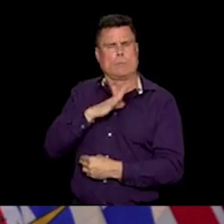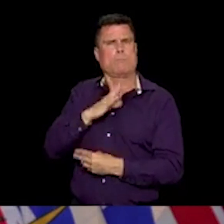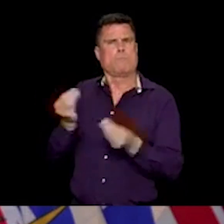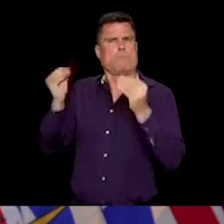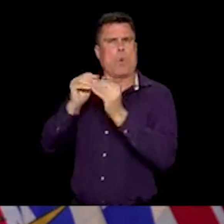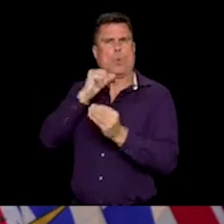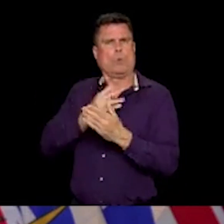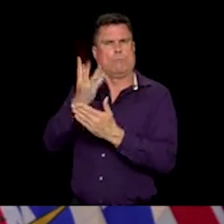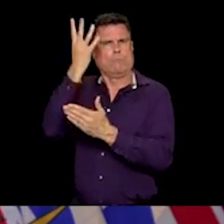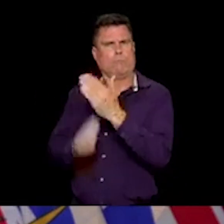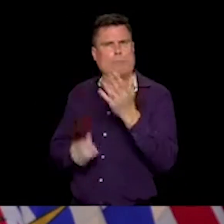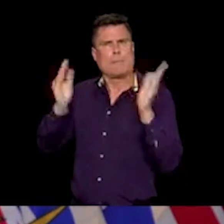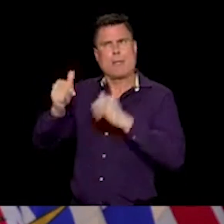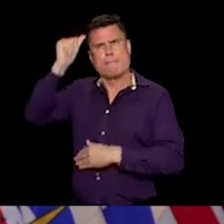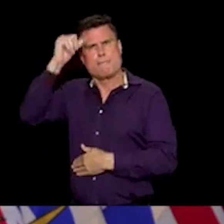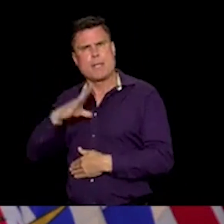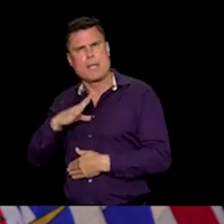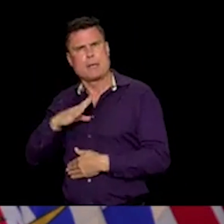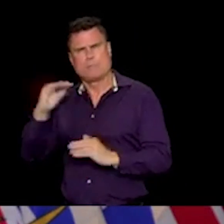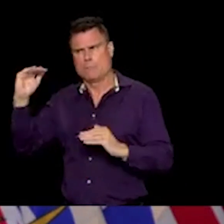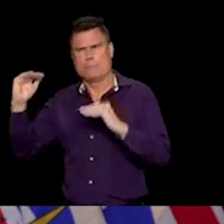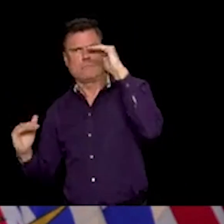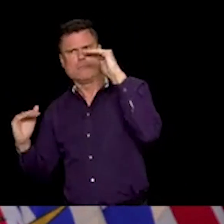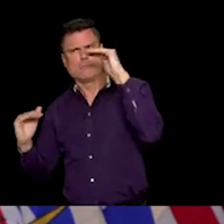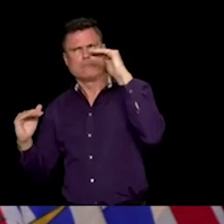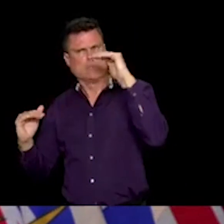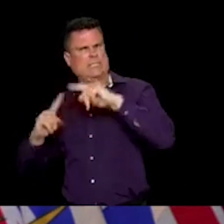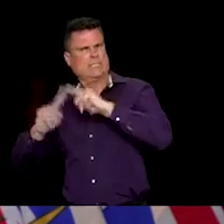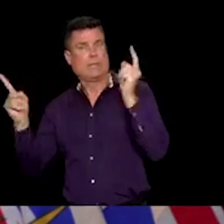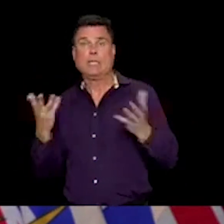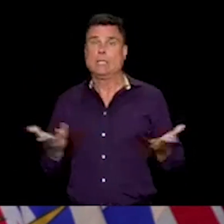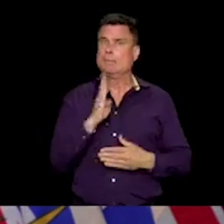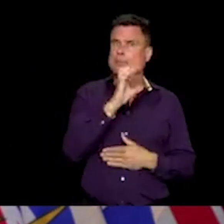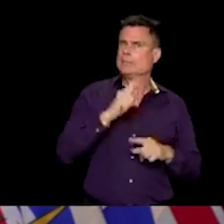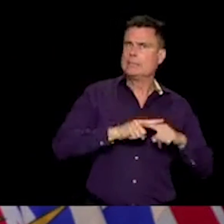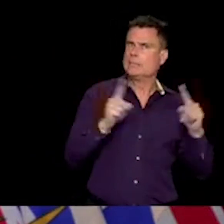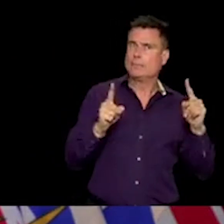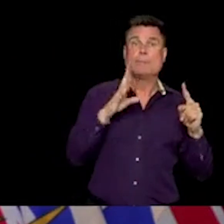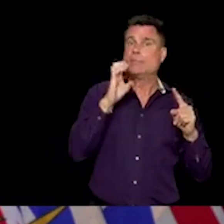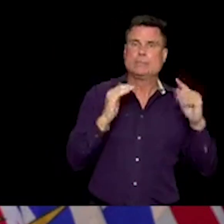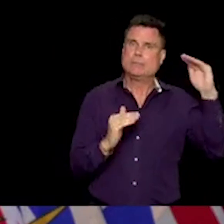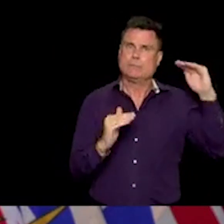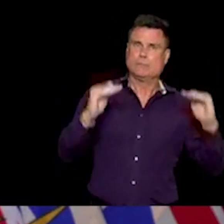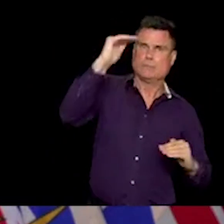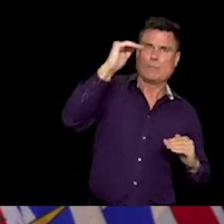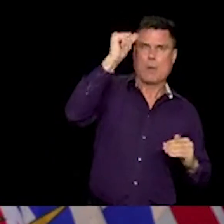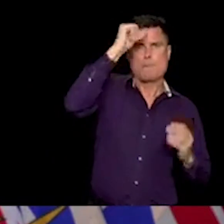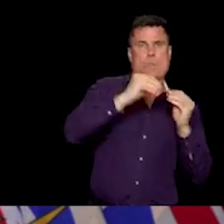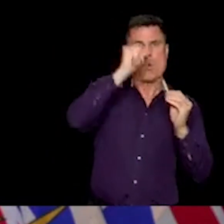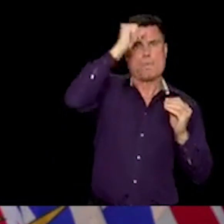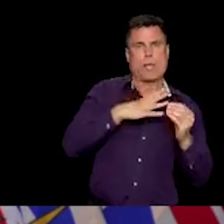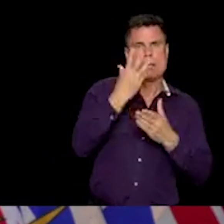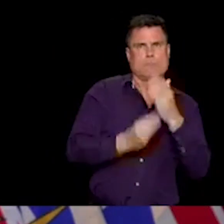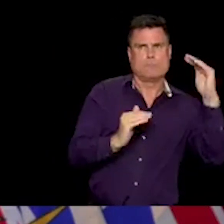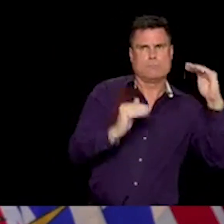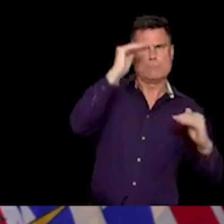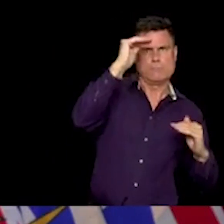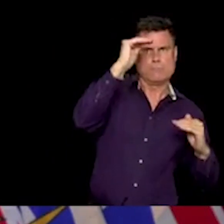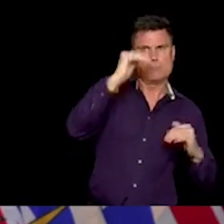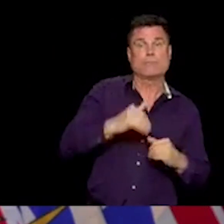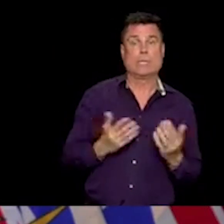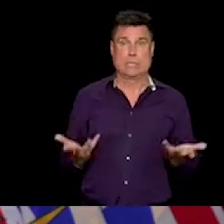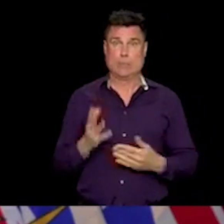epidemiologic update about 2.5 weeks ago. But it's interesting that some of the reports from across the country